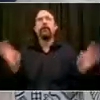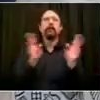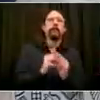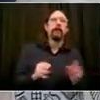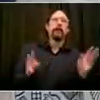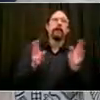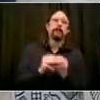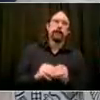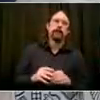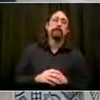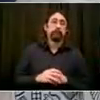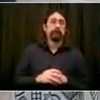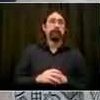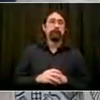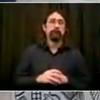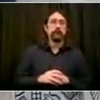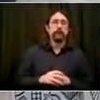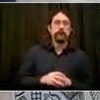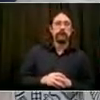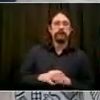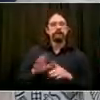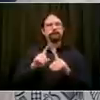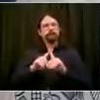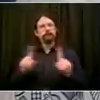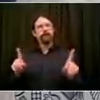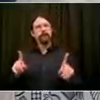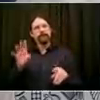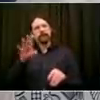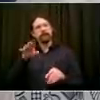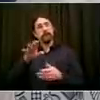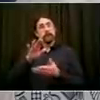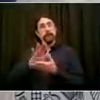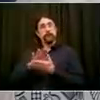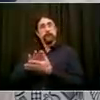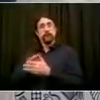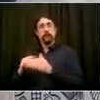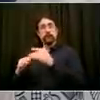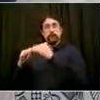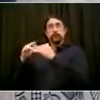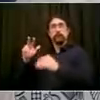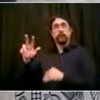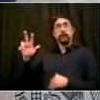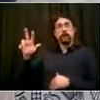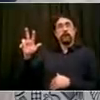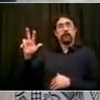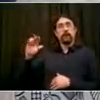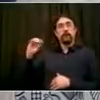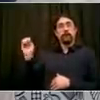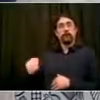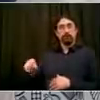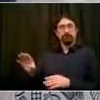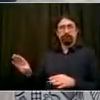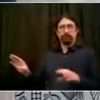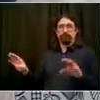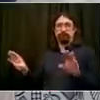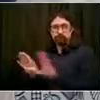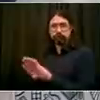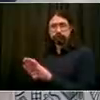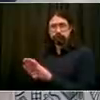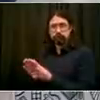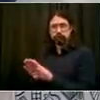you in the real-world dynamics we're dealing with, that we've all been trying to see if we could take every